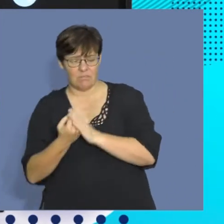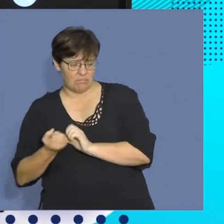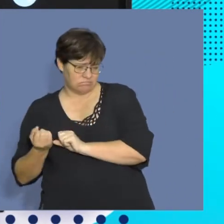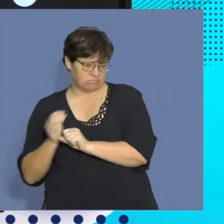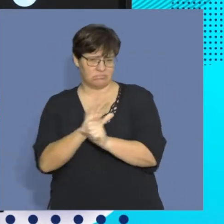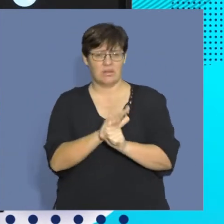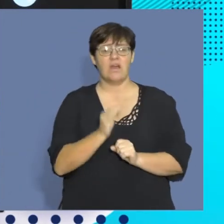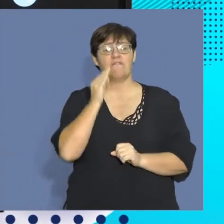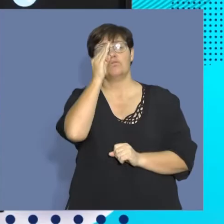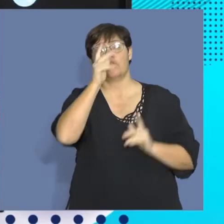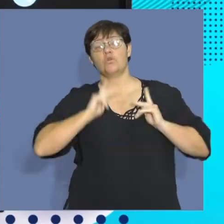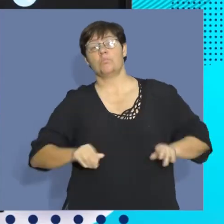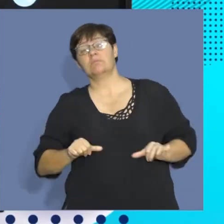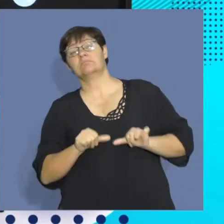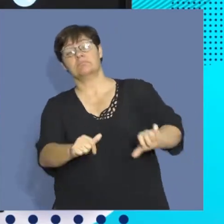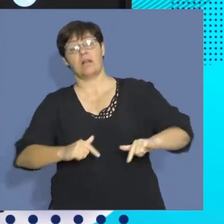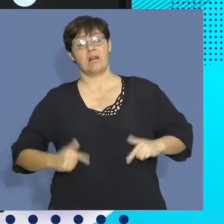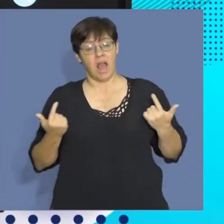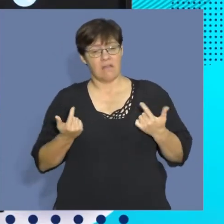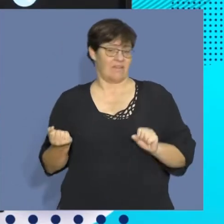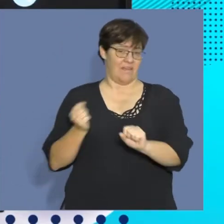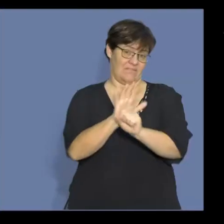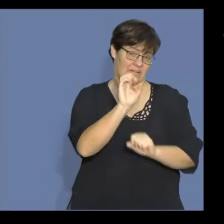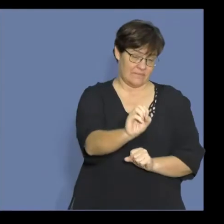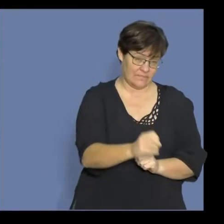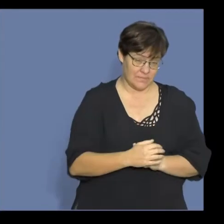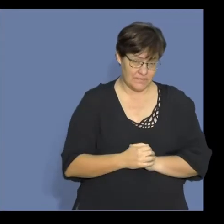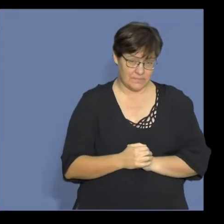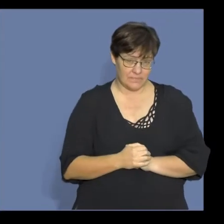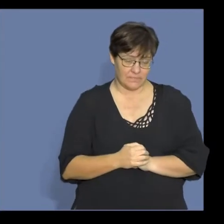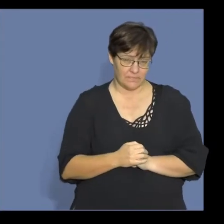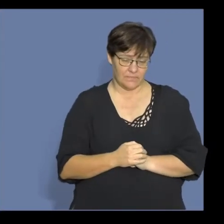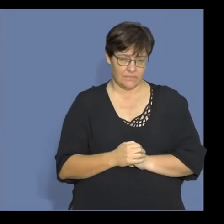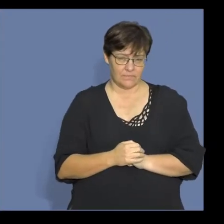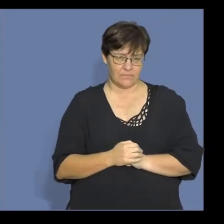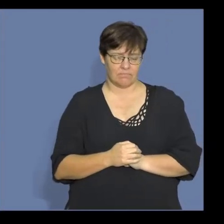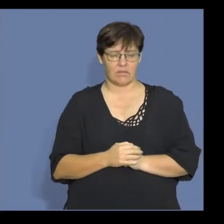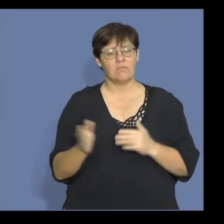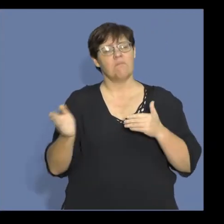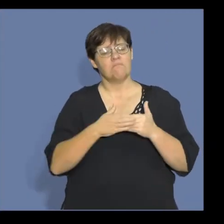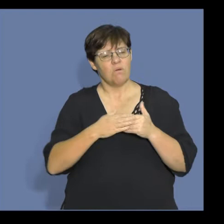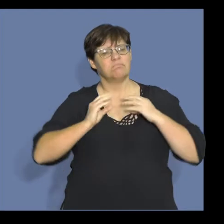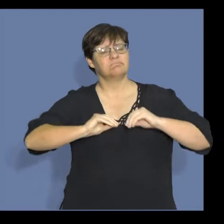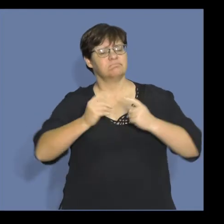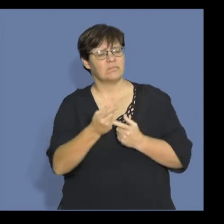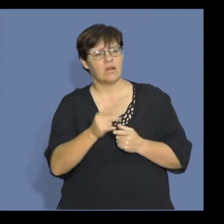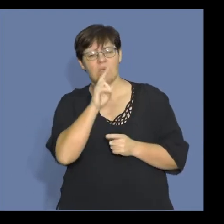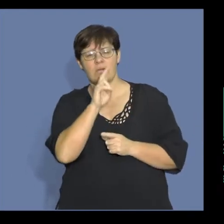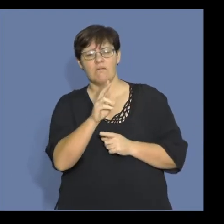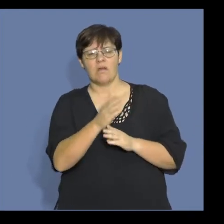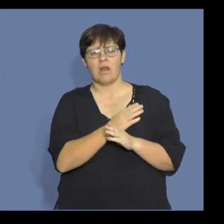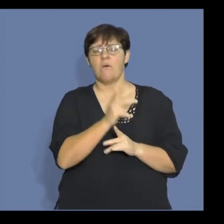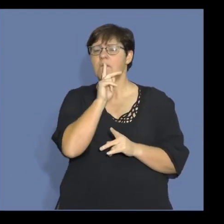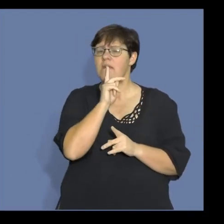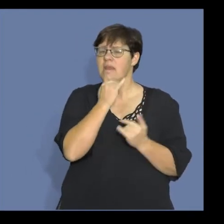environment and the future of human existence on Earth. So guys, as we get into the rest of this, let's start